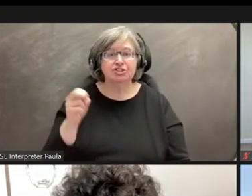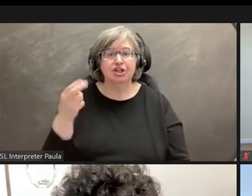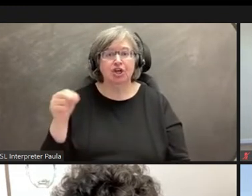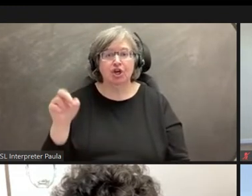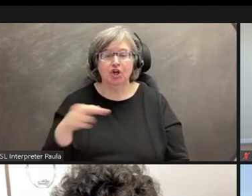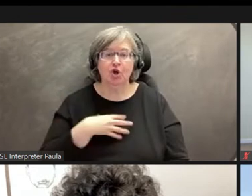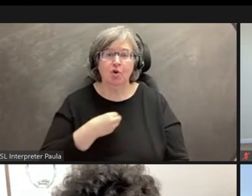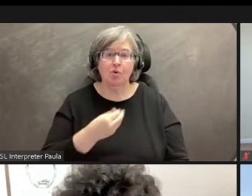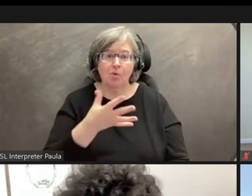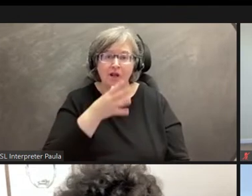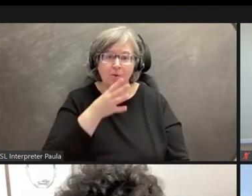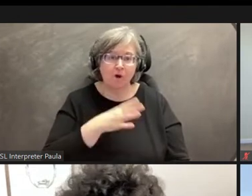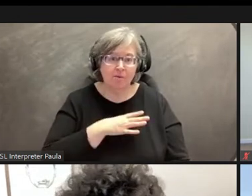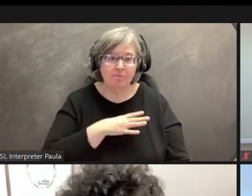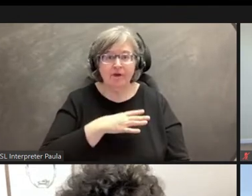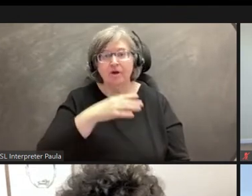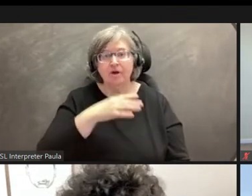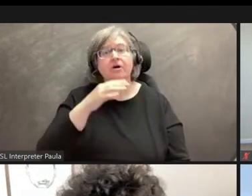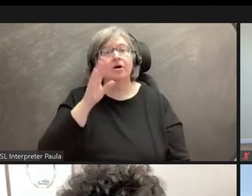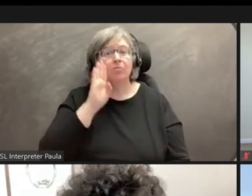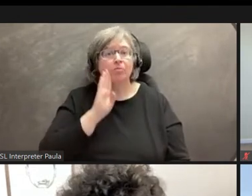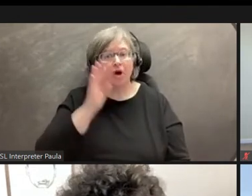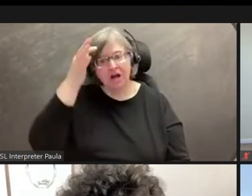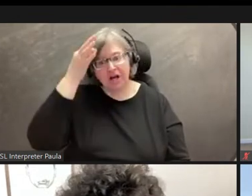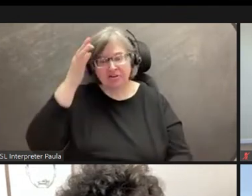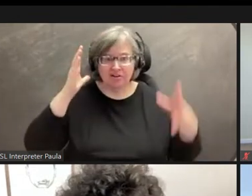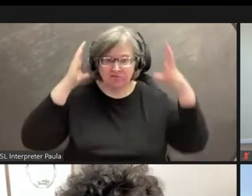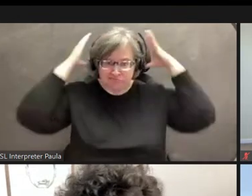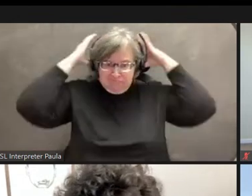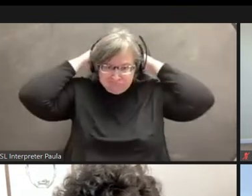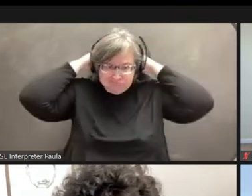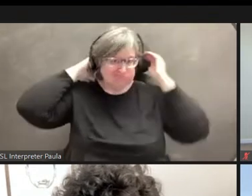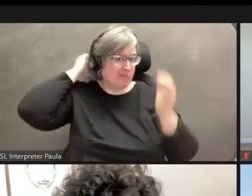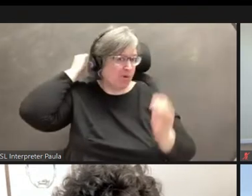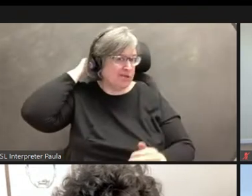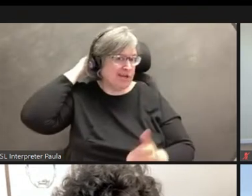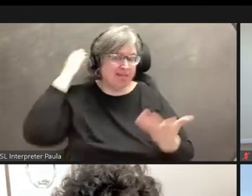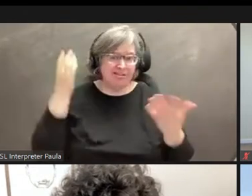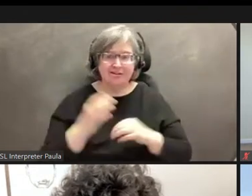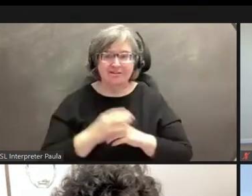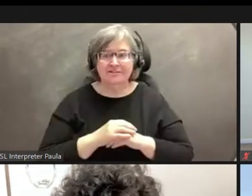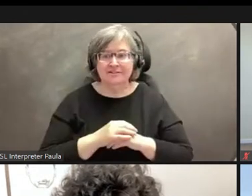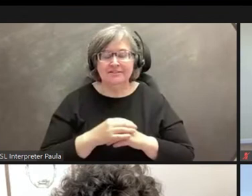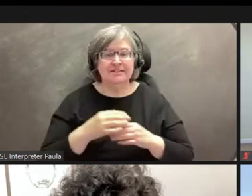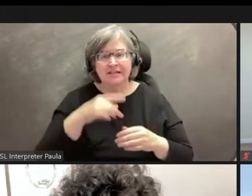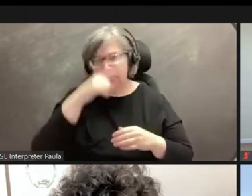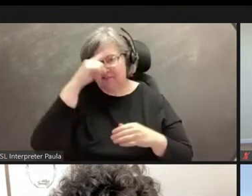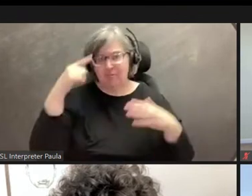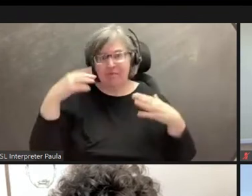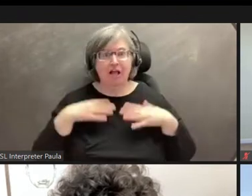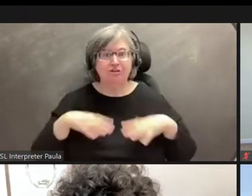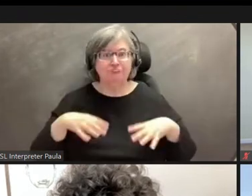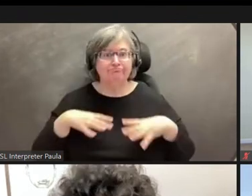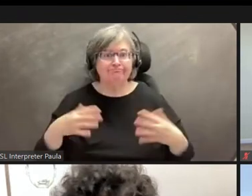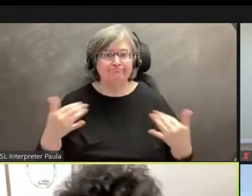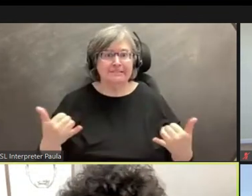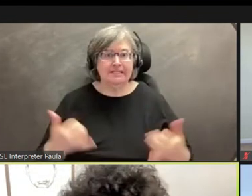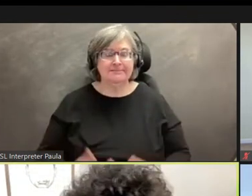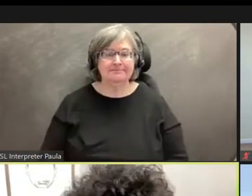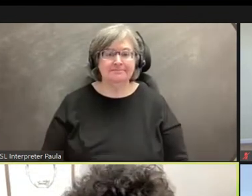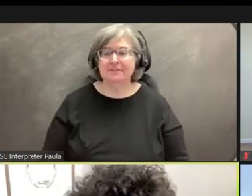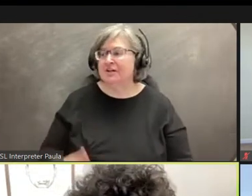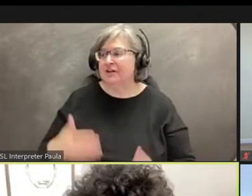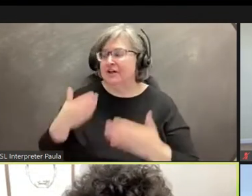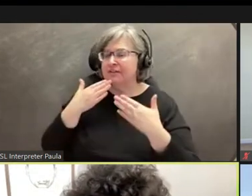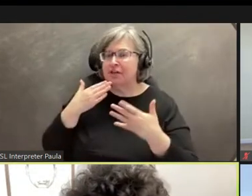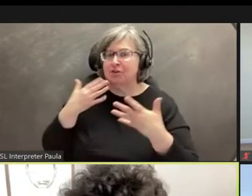with brown hair, usually thrown up in a ponytail, but with black top on today. Thank you so